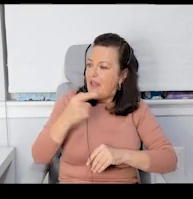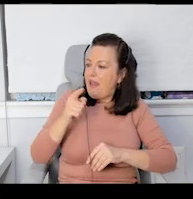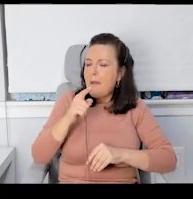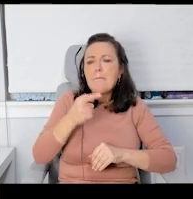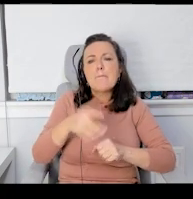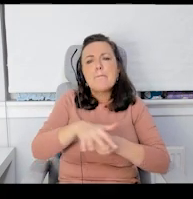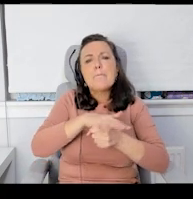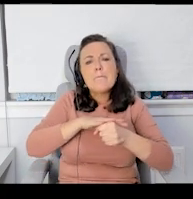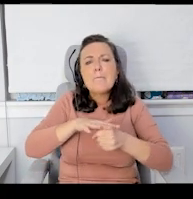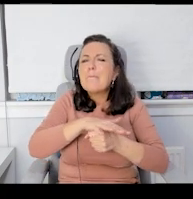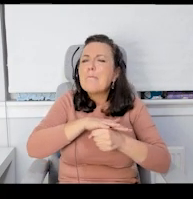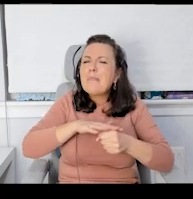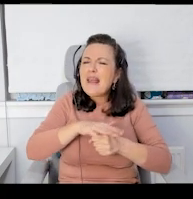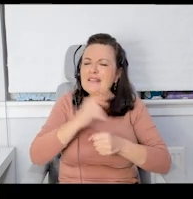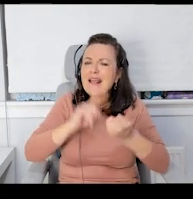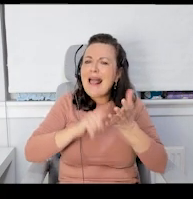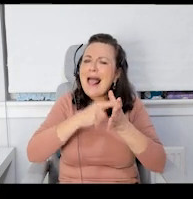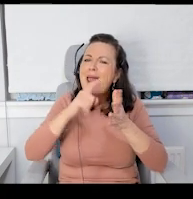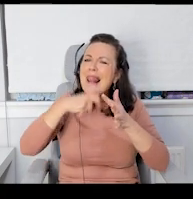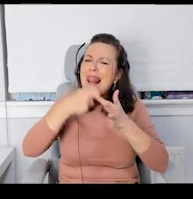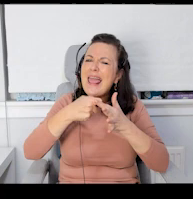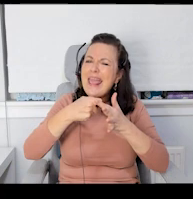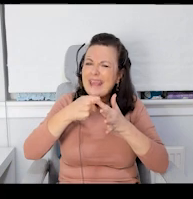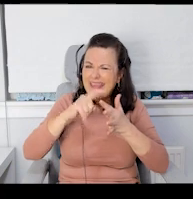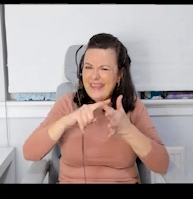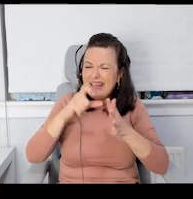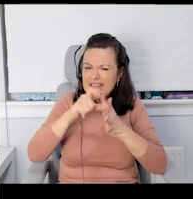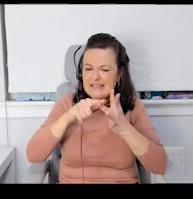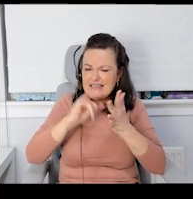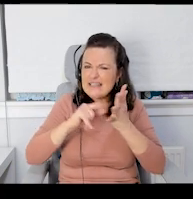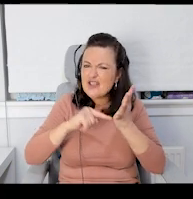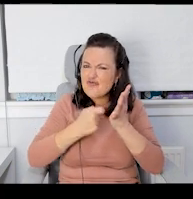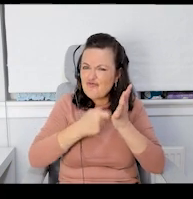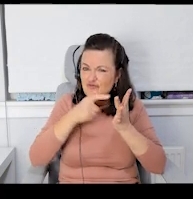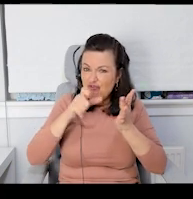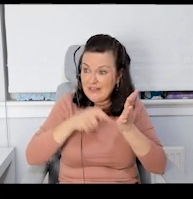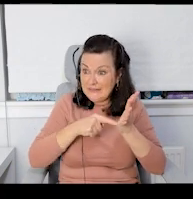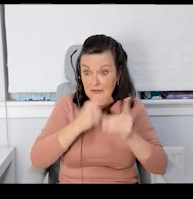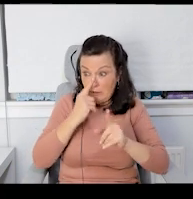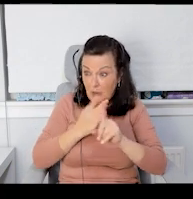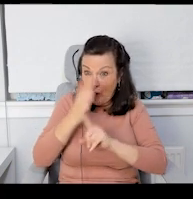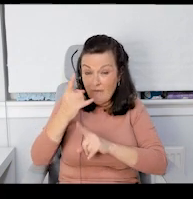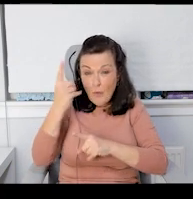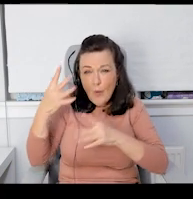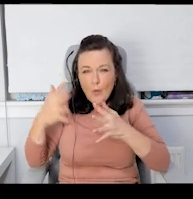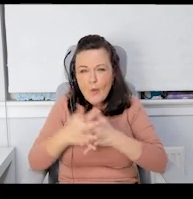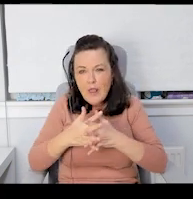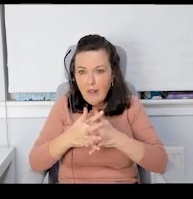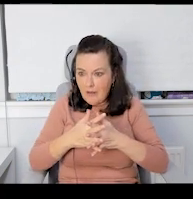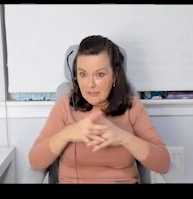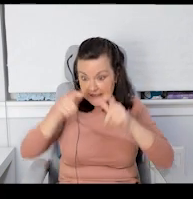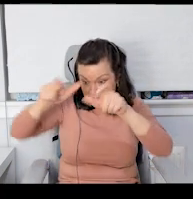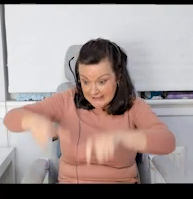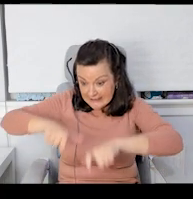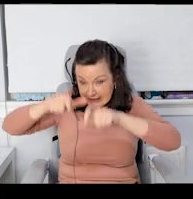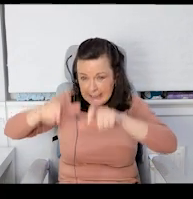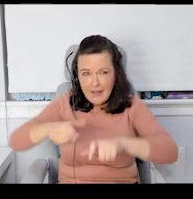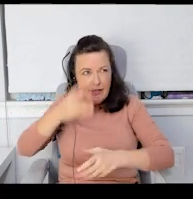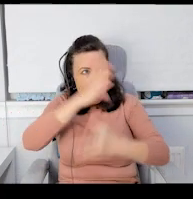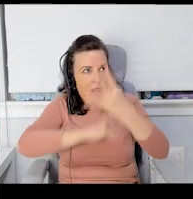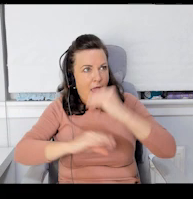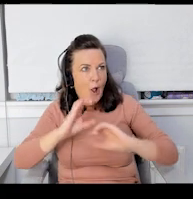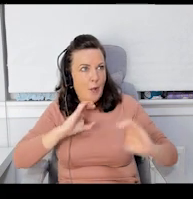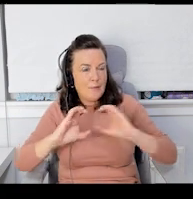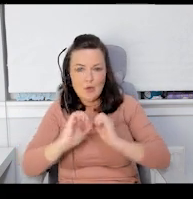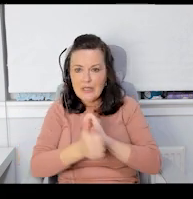in the Lake District called Braithay. They go away for, it's around a week, and they work together. They learn kind of team building skills